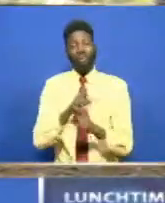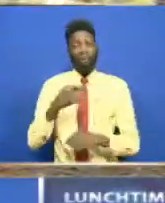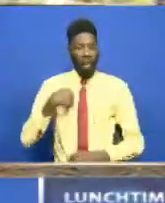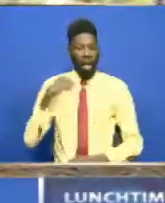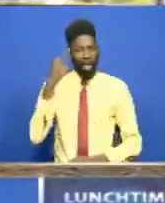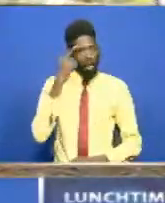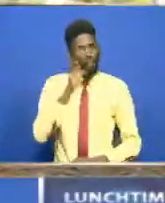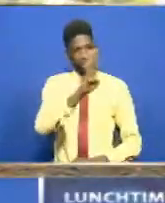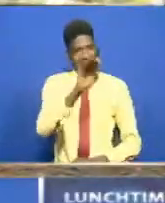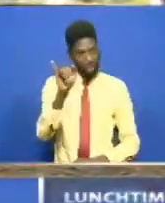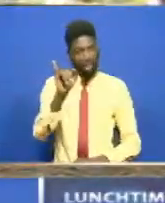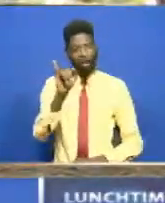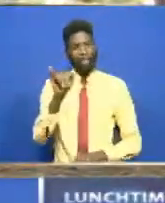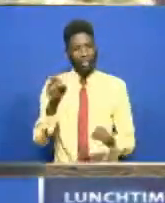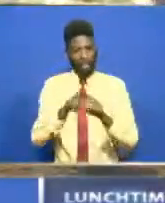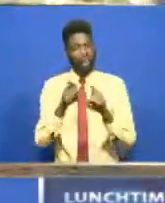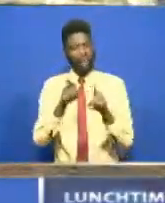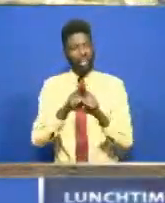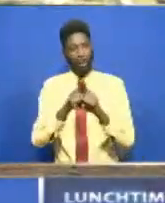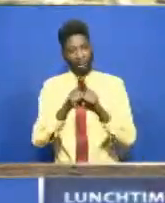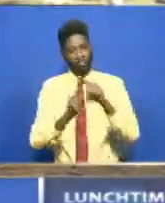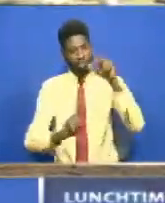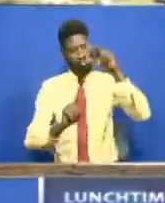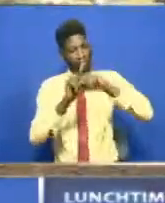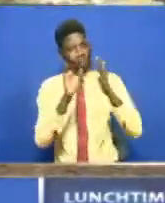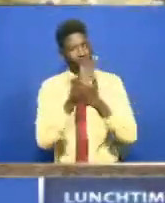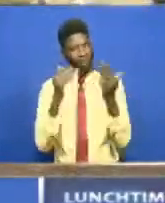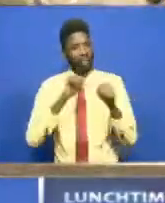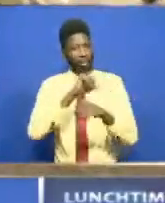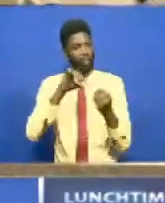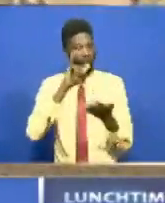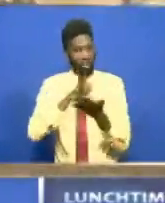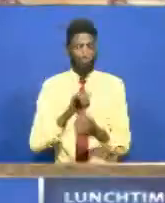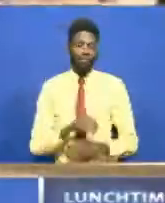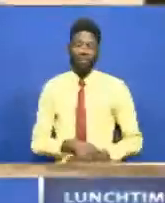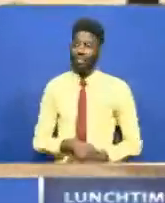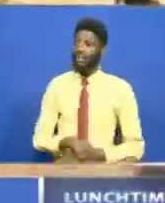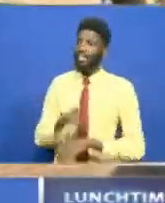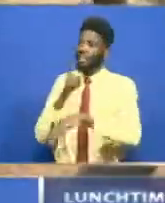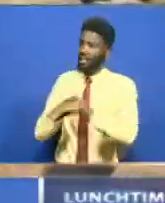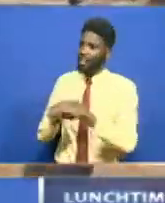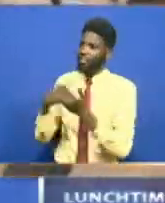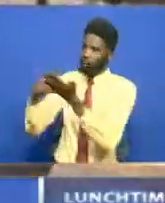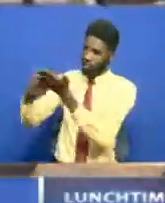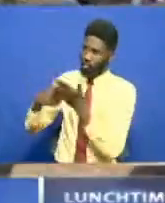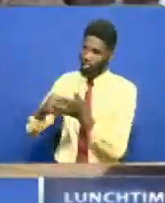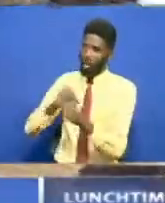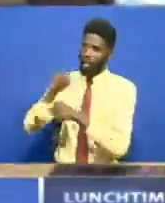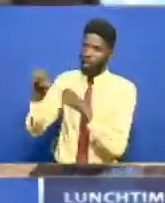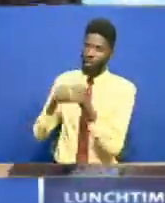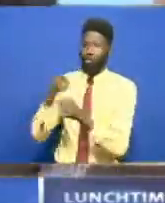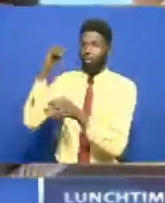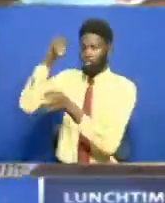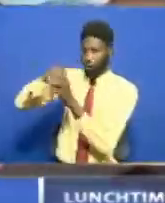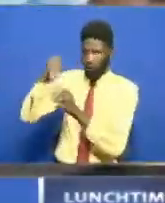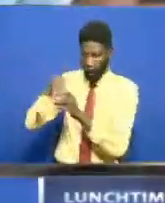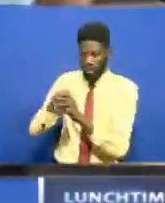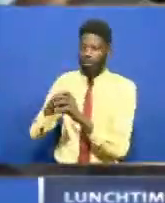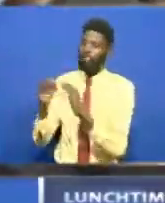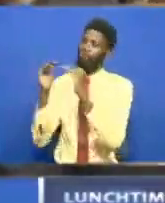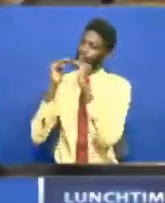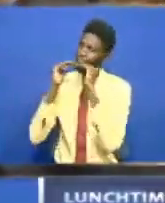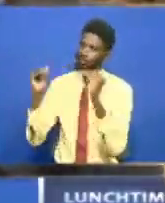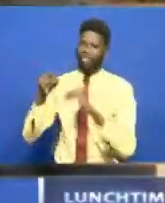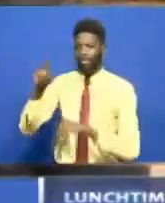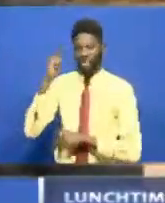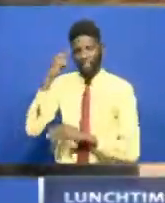has proposed something on that. Yes. When we discuss about inclusivity for all as well as equity and equality, what is your take